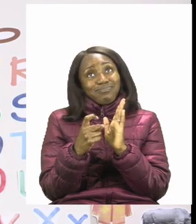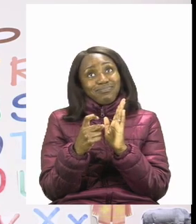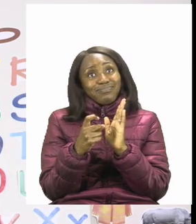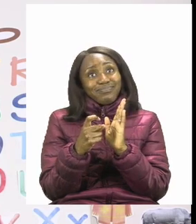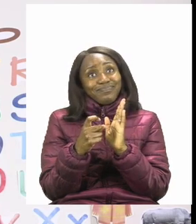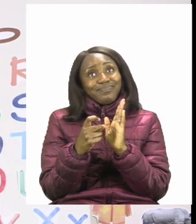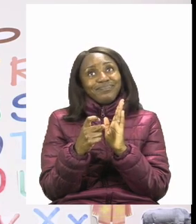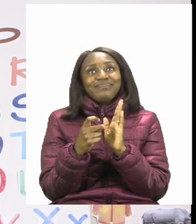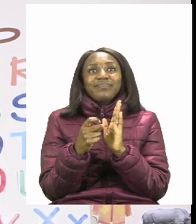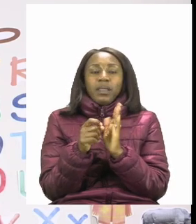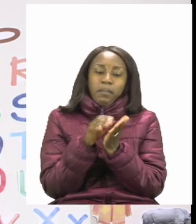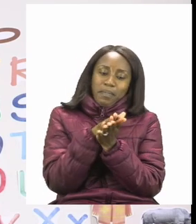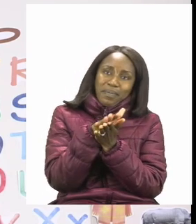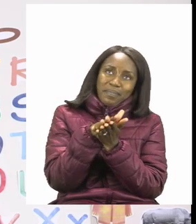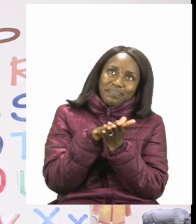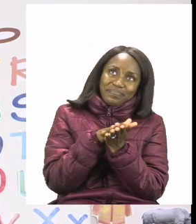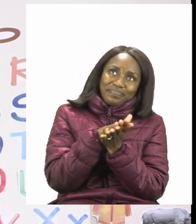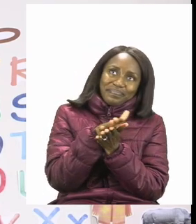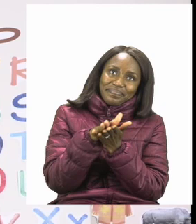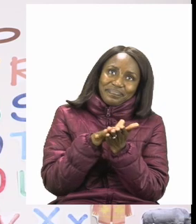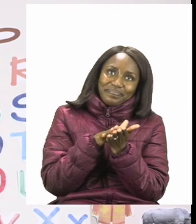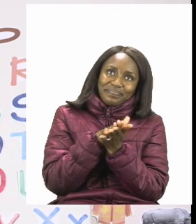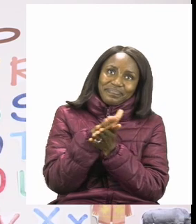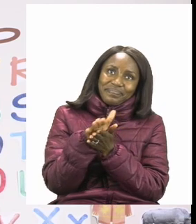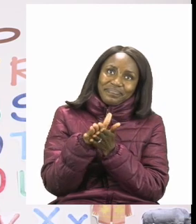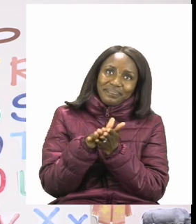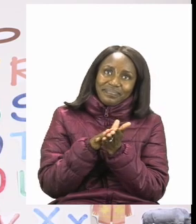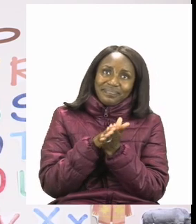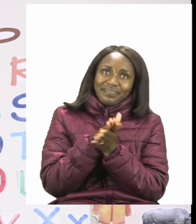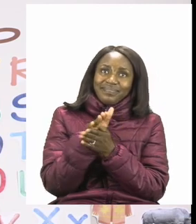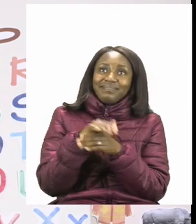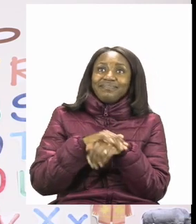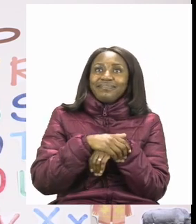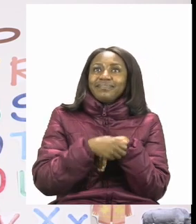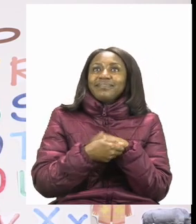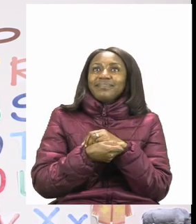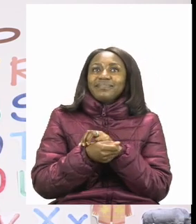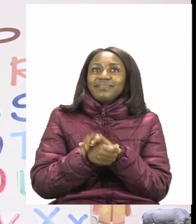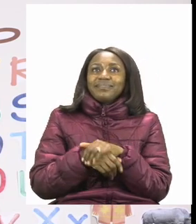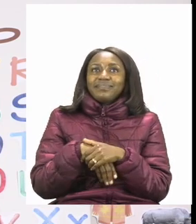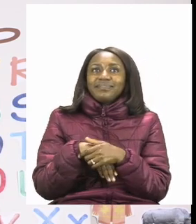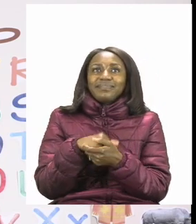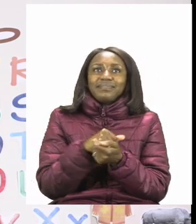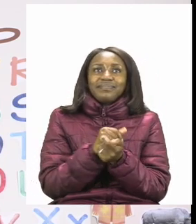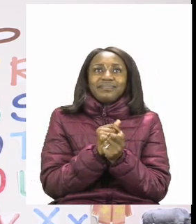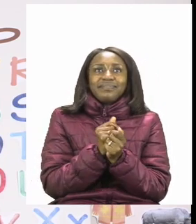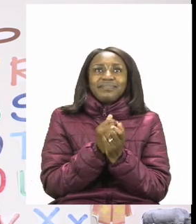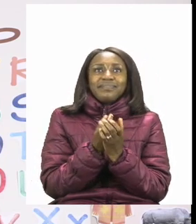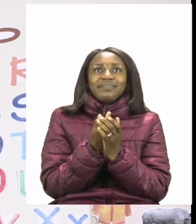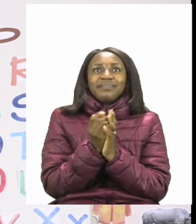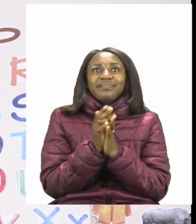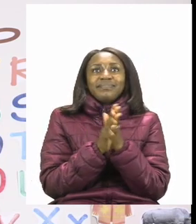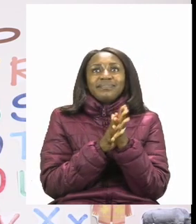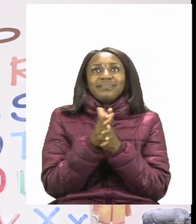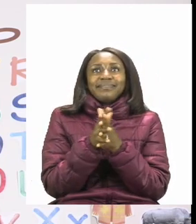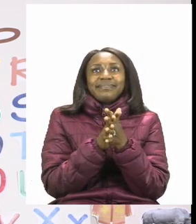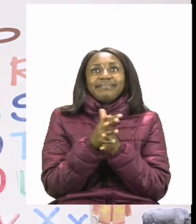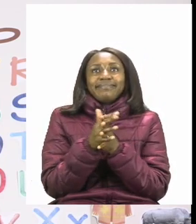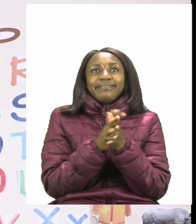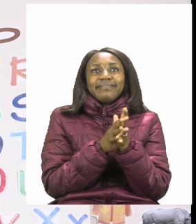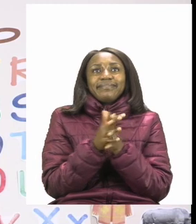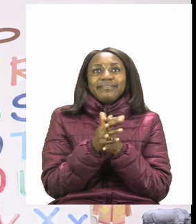sanitizer and rub inside your hands, around your hands, in between